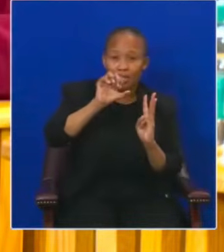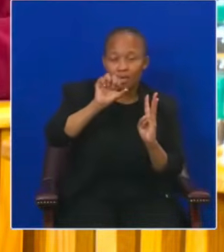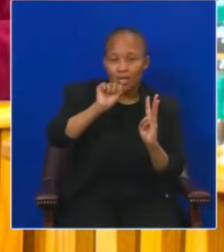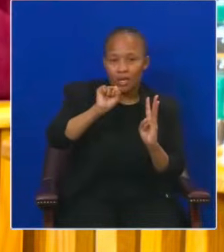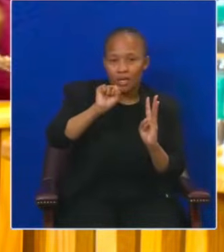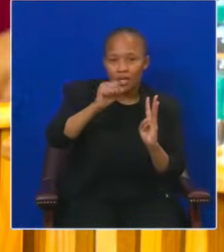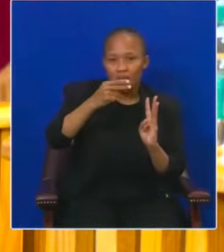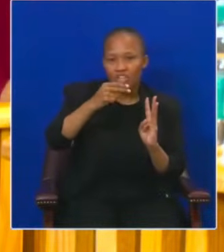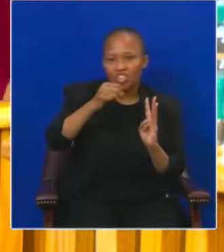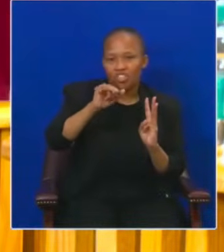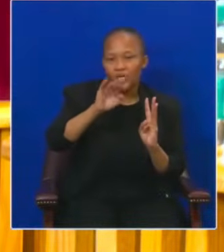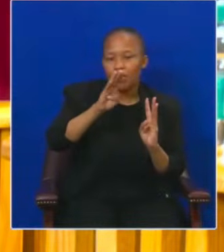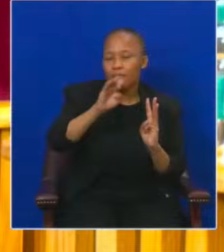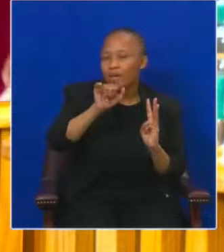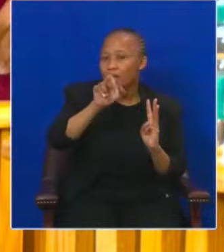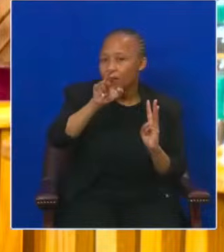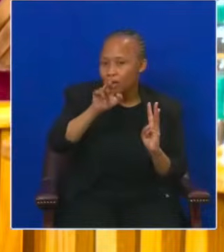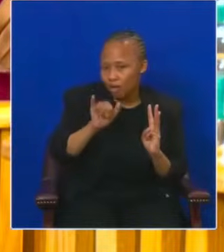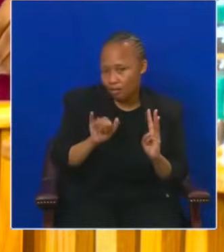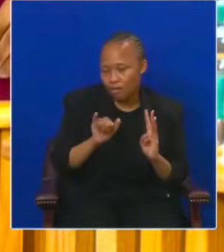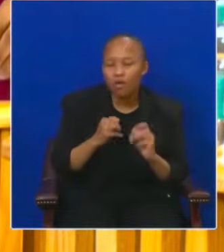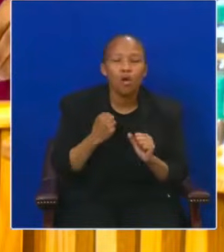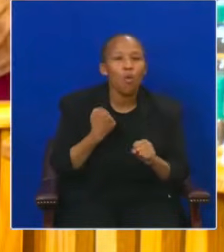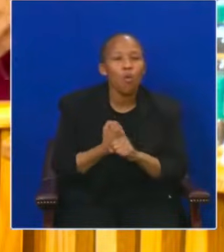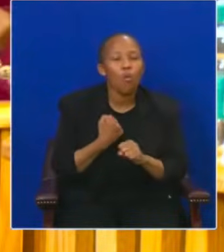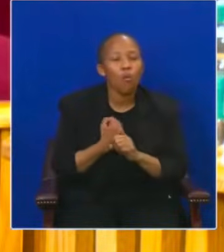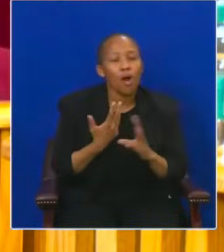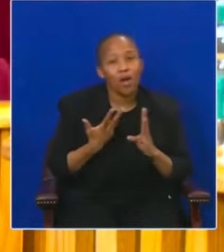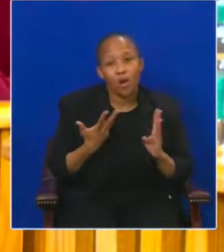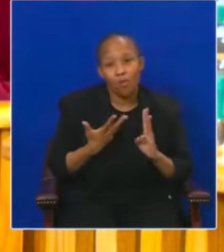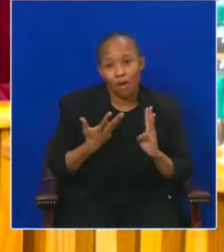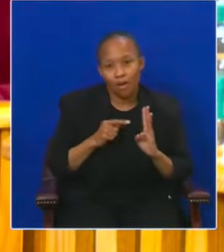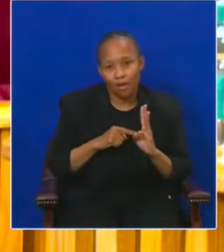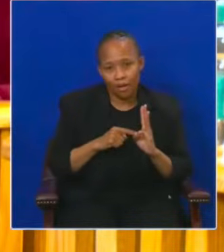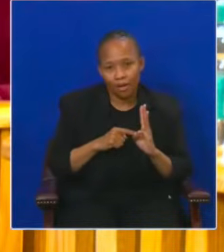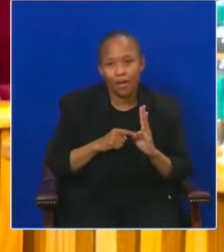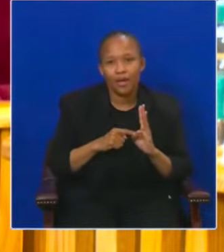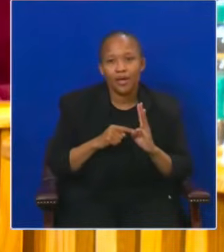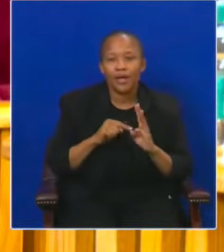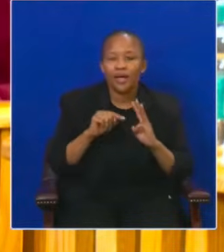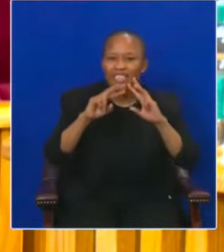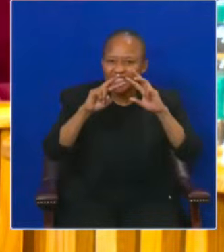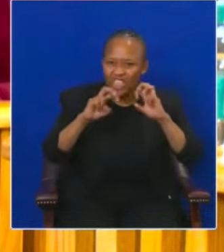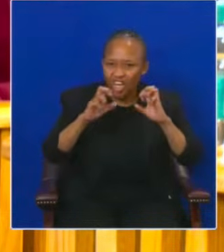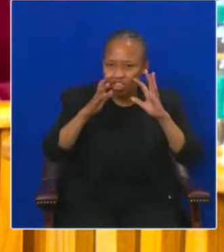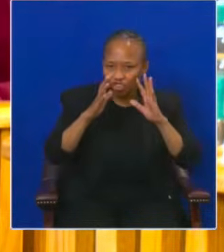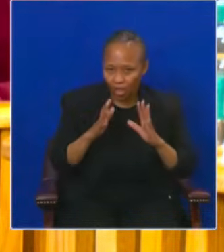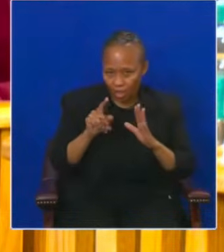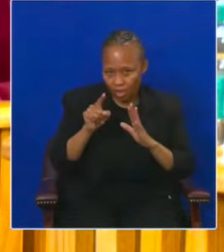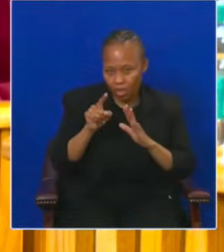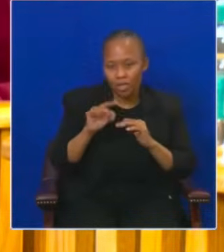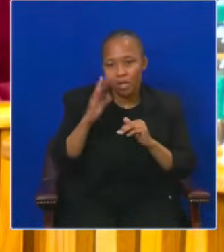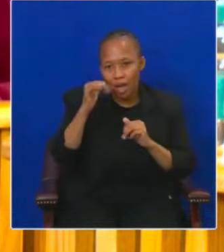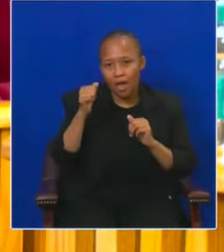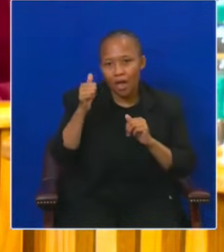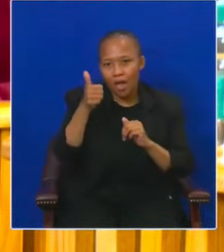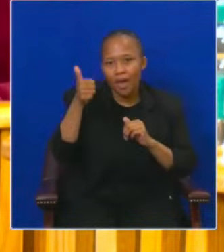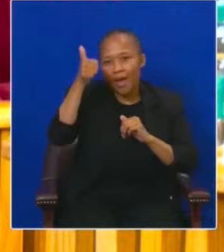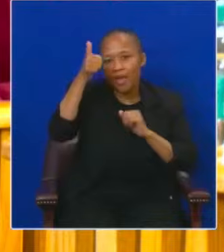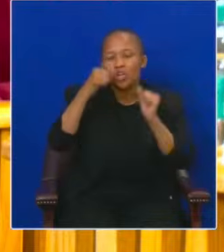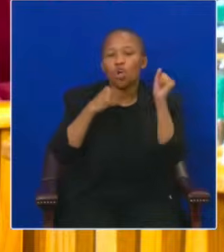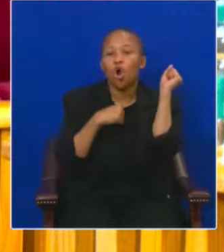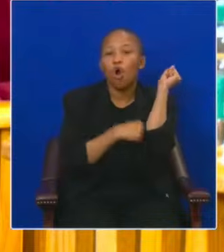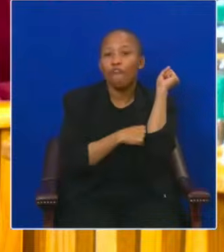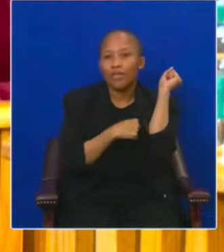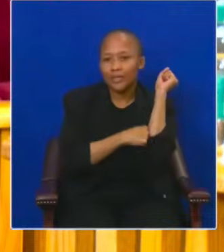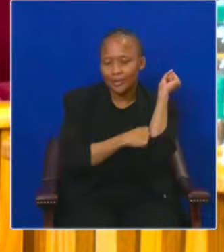the detection offices at the head office, working under the command